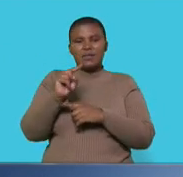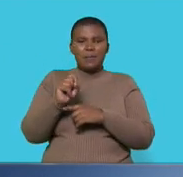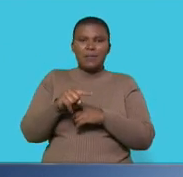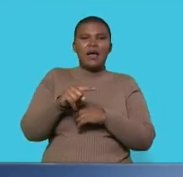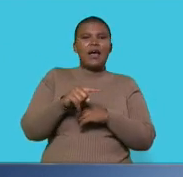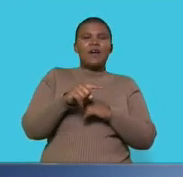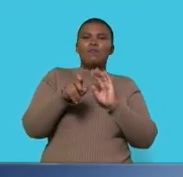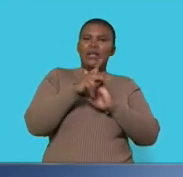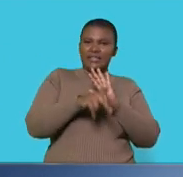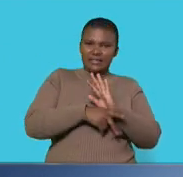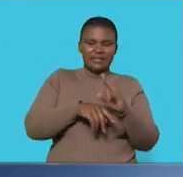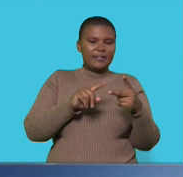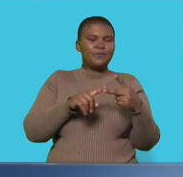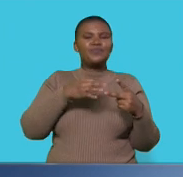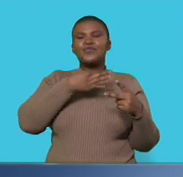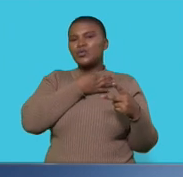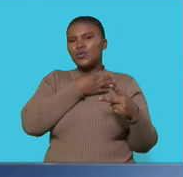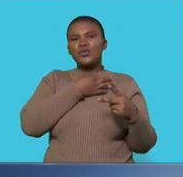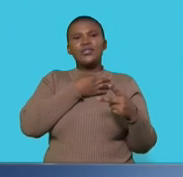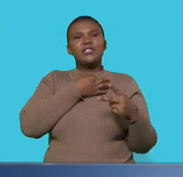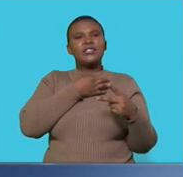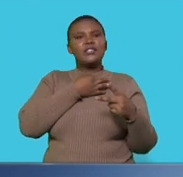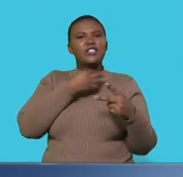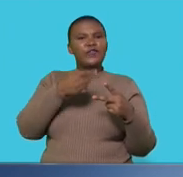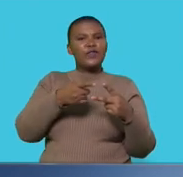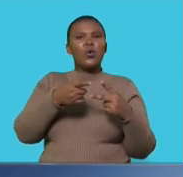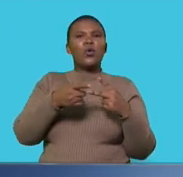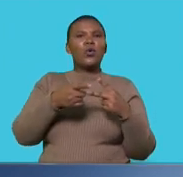one, the risk of capital outflows is another,